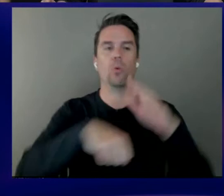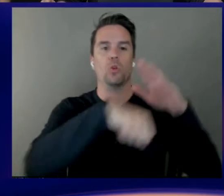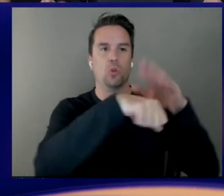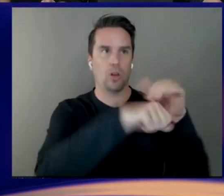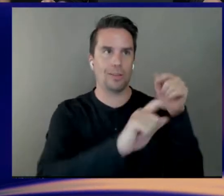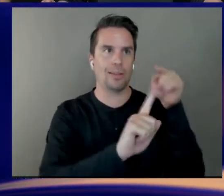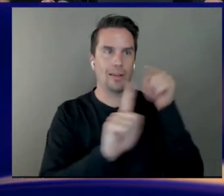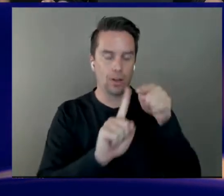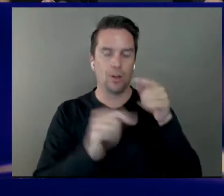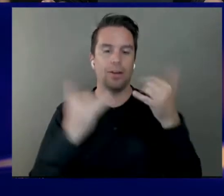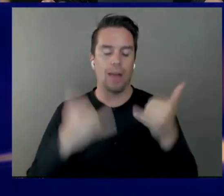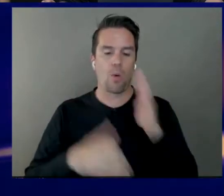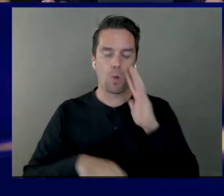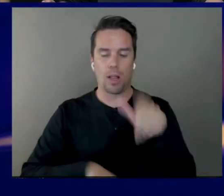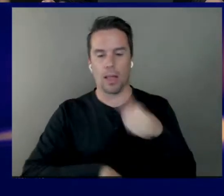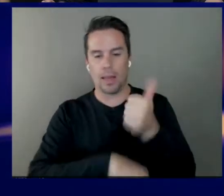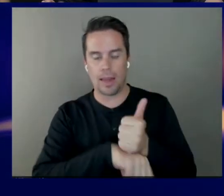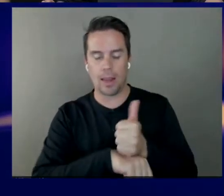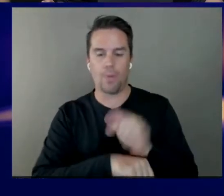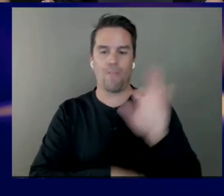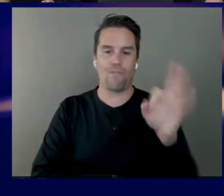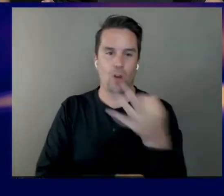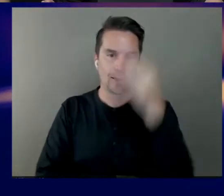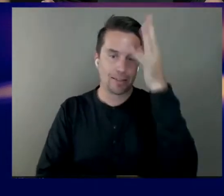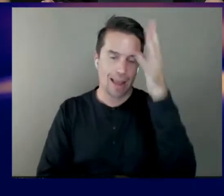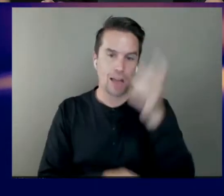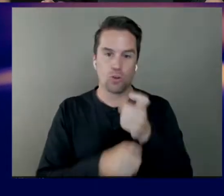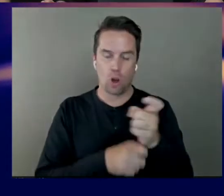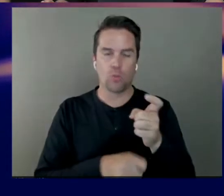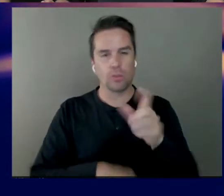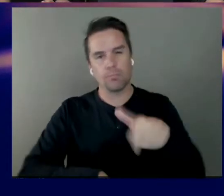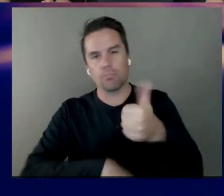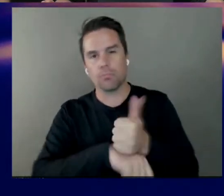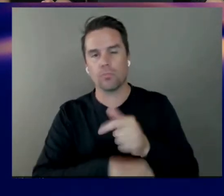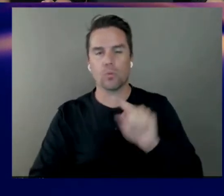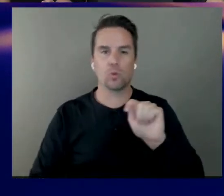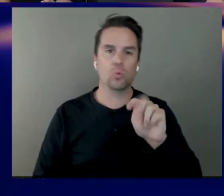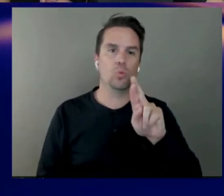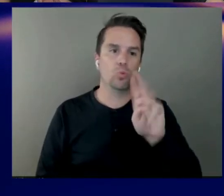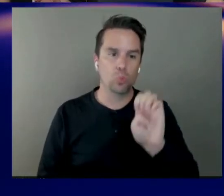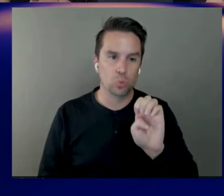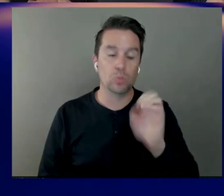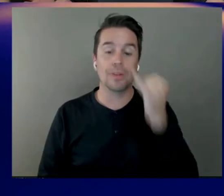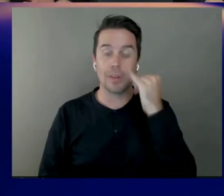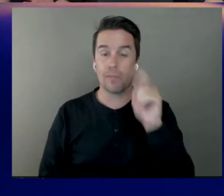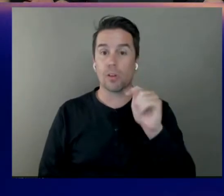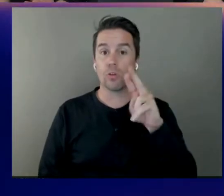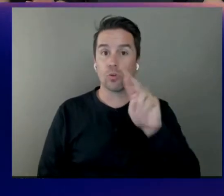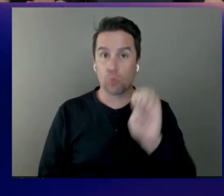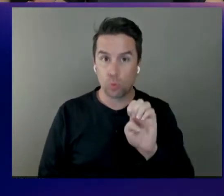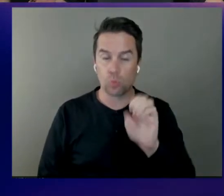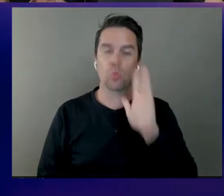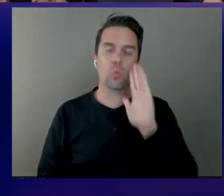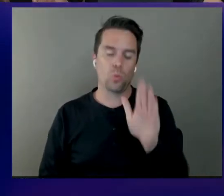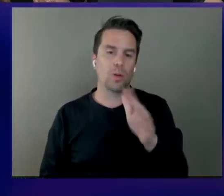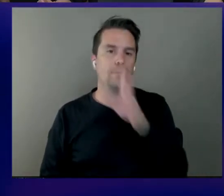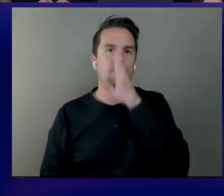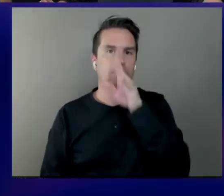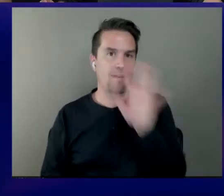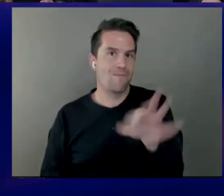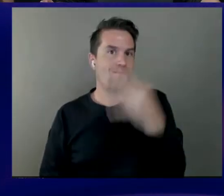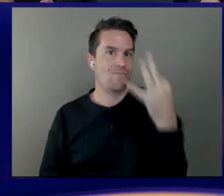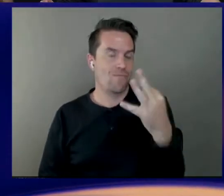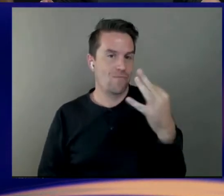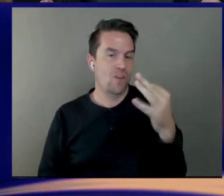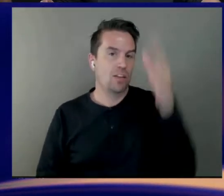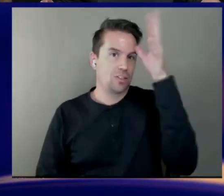French dad jokes. And I've set it to true. If that's true, then it's going to do French dad jokes, okay? Got it. I think, not